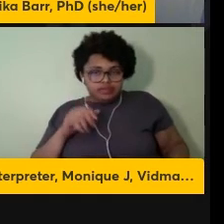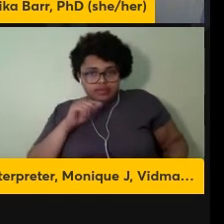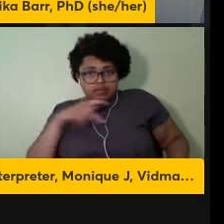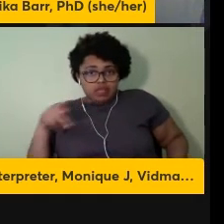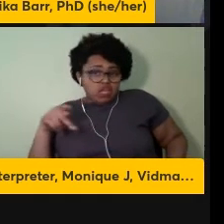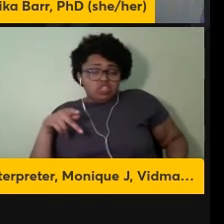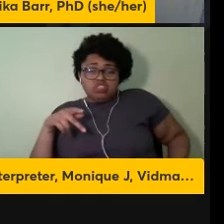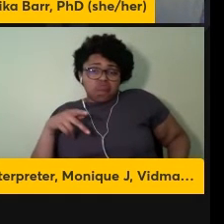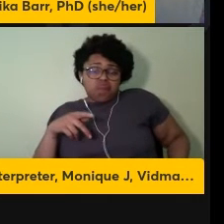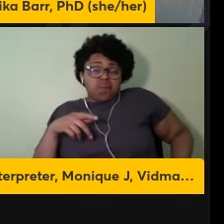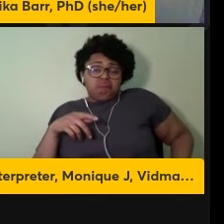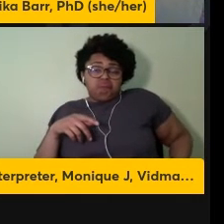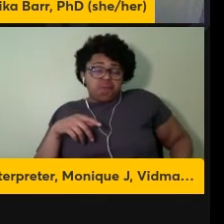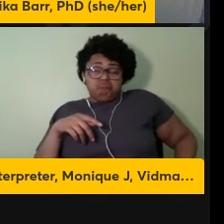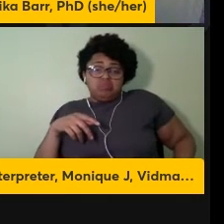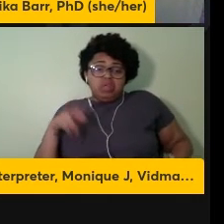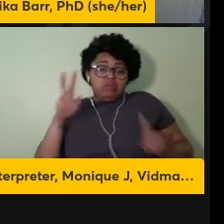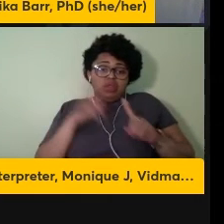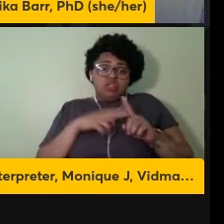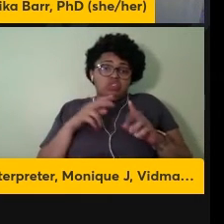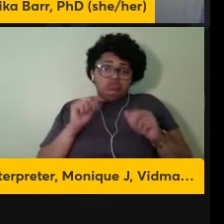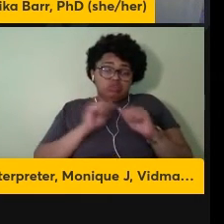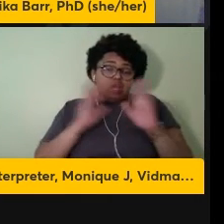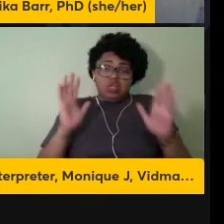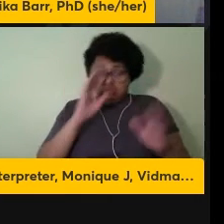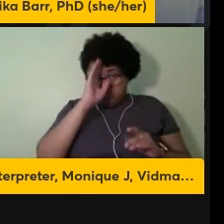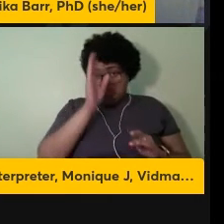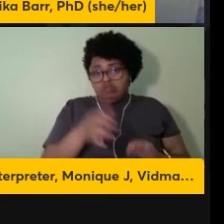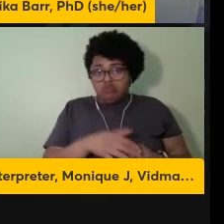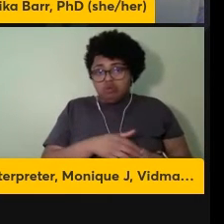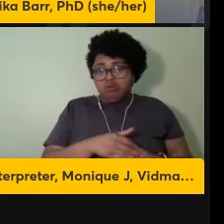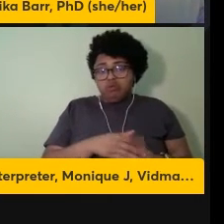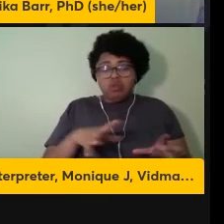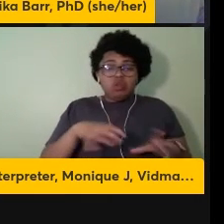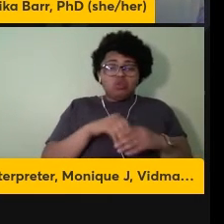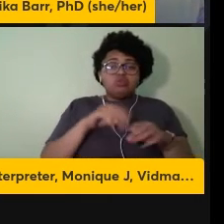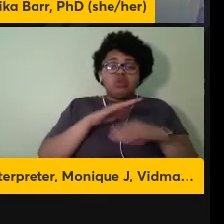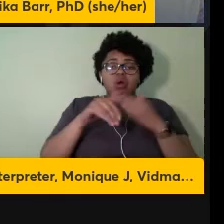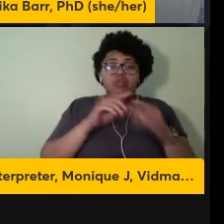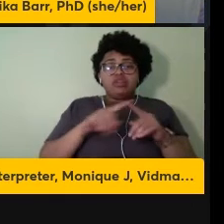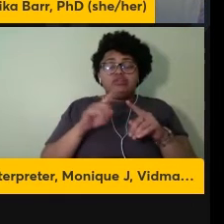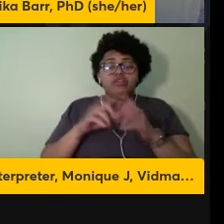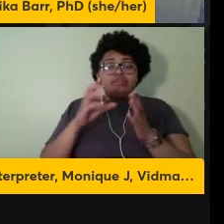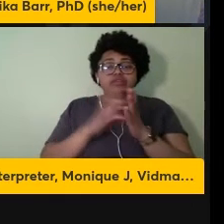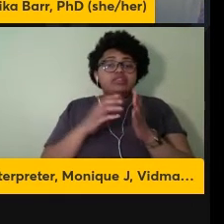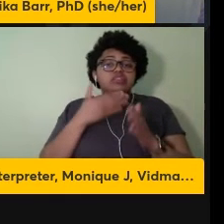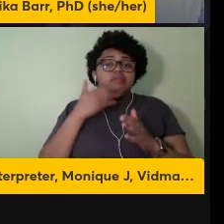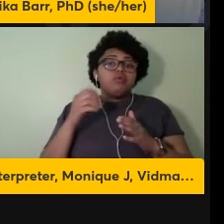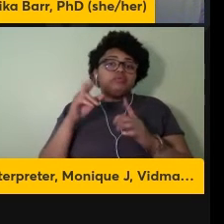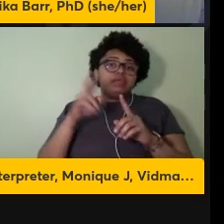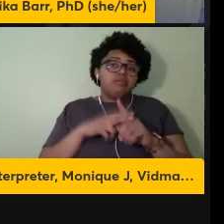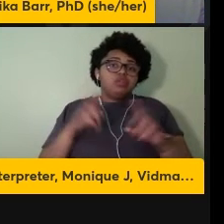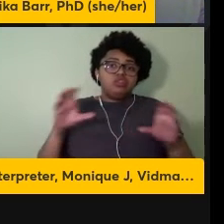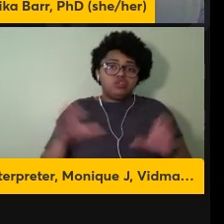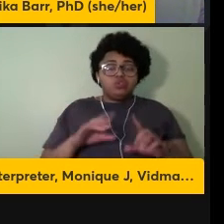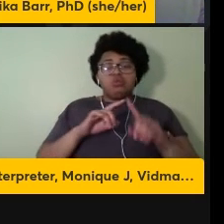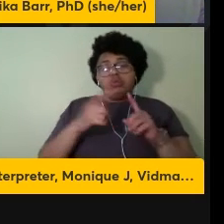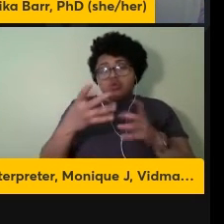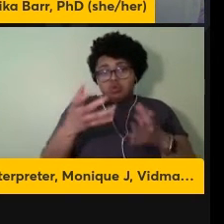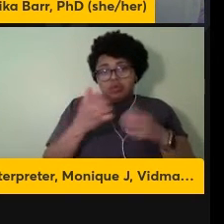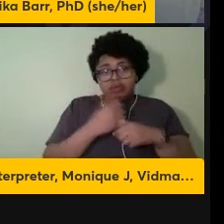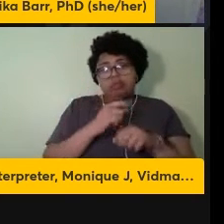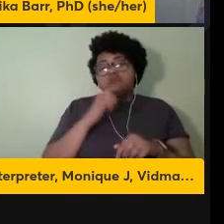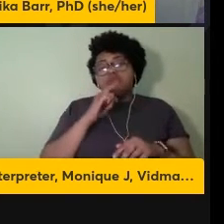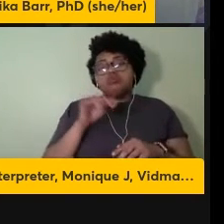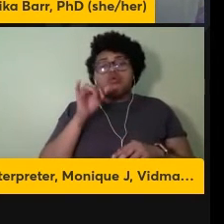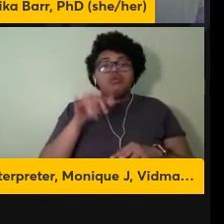pretty straightforward. It includes all of the different sections that most applications do, but you want to make sure that you